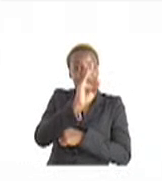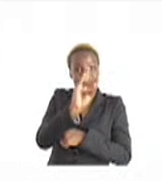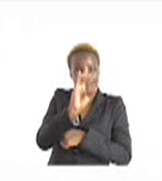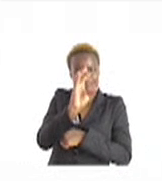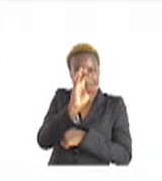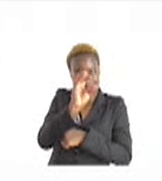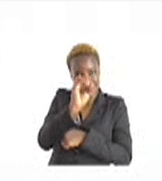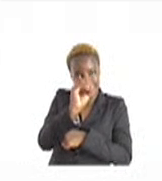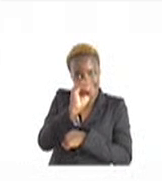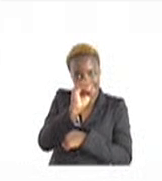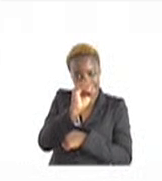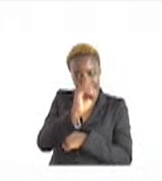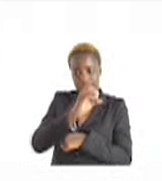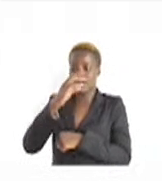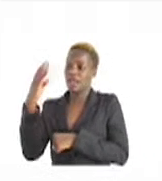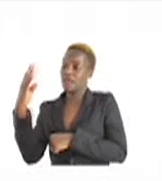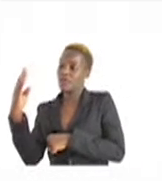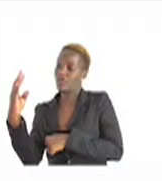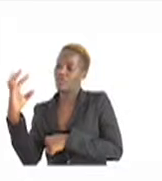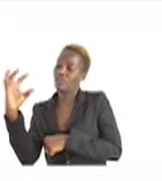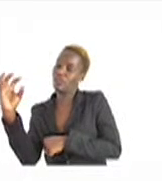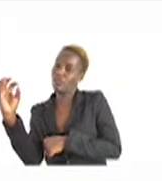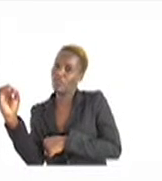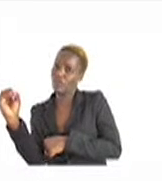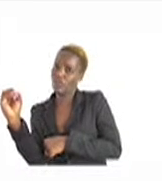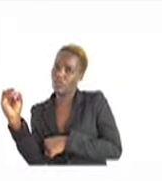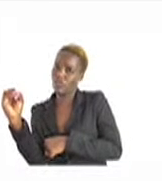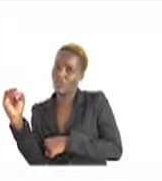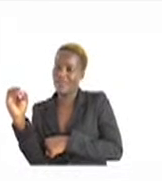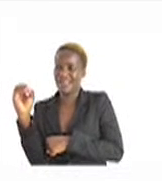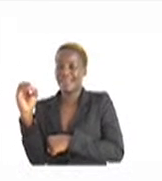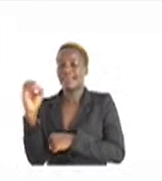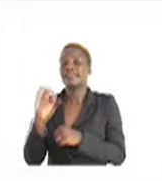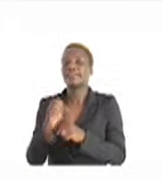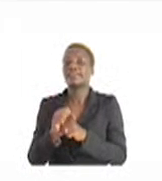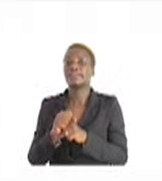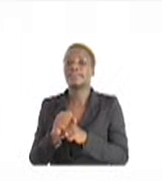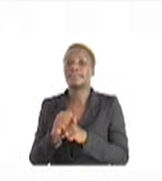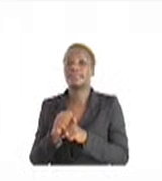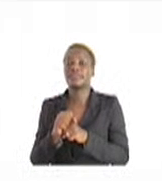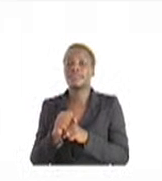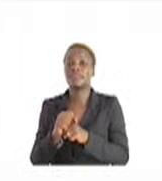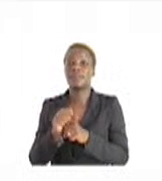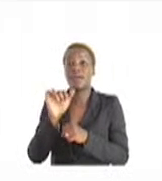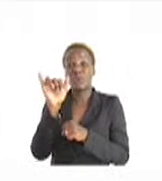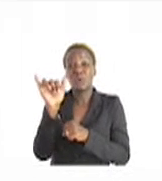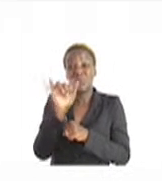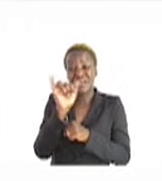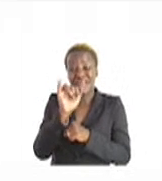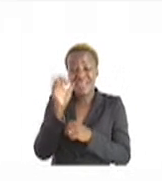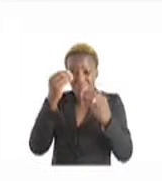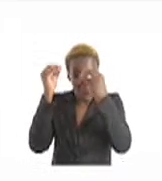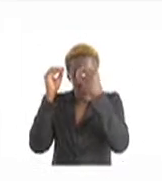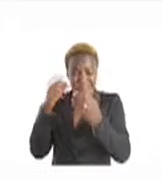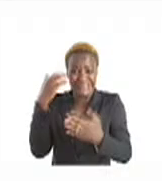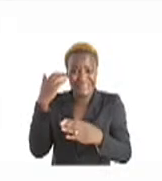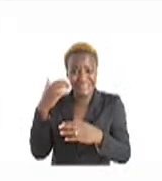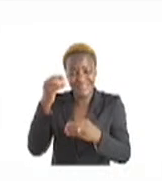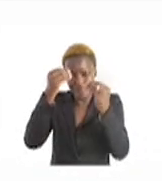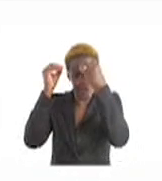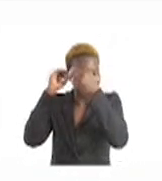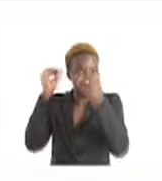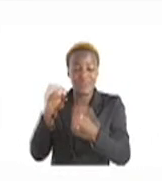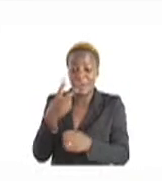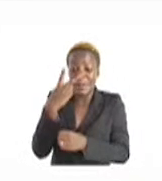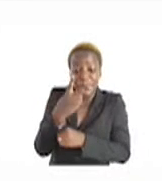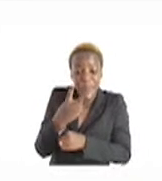and a 40. First of all, if you get confused, you look at the places of the numbers,